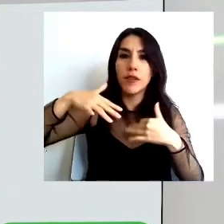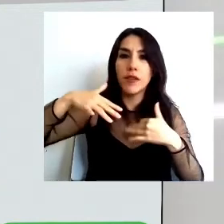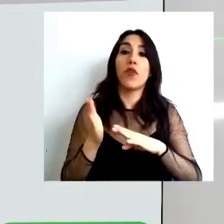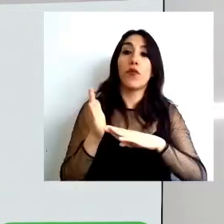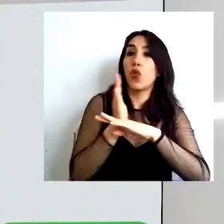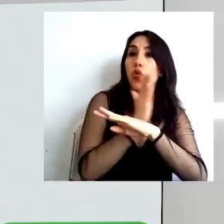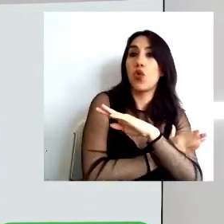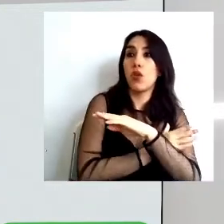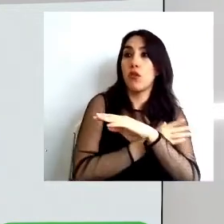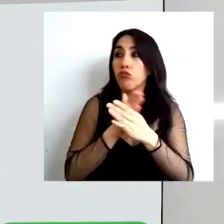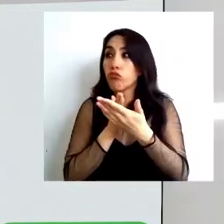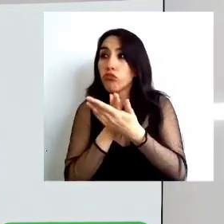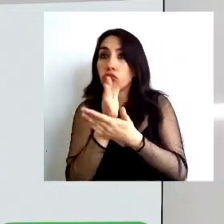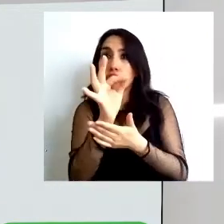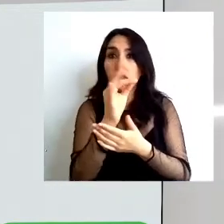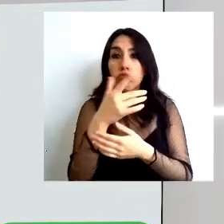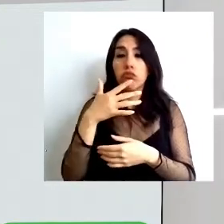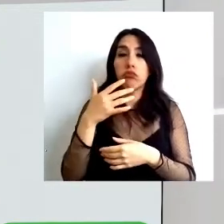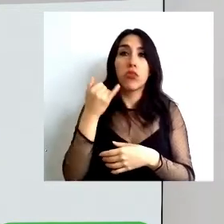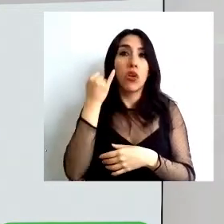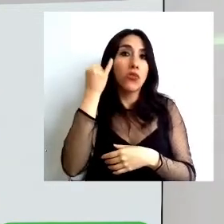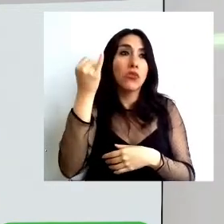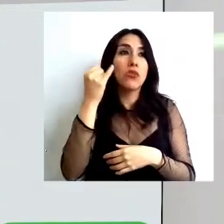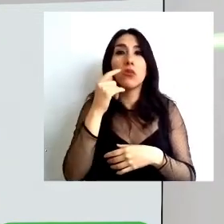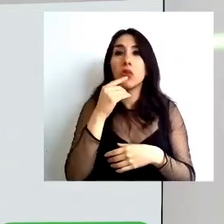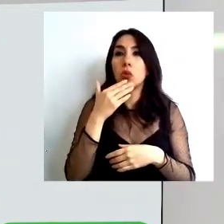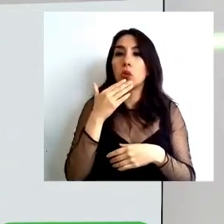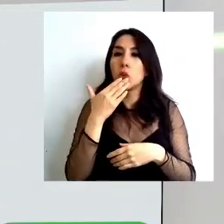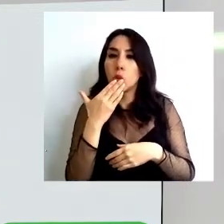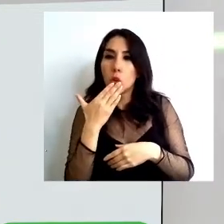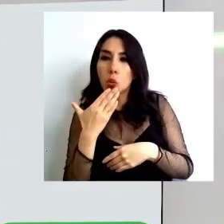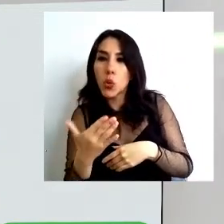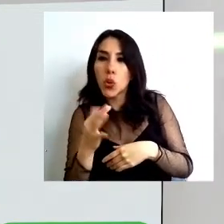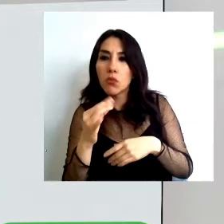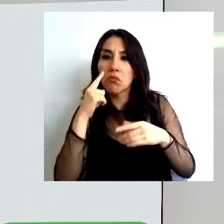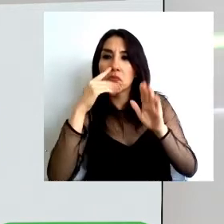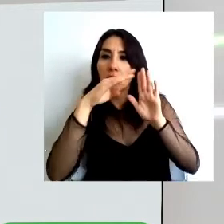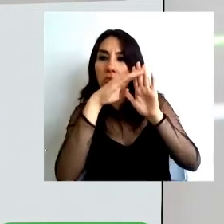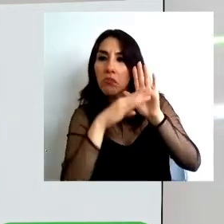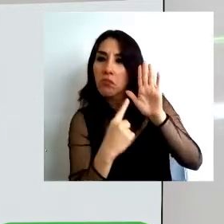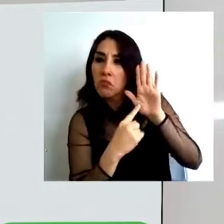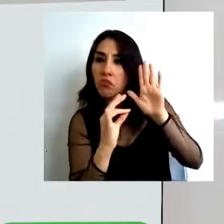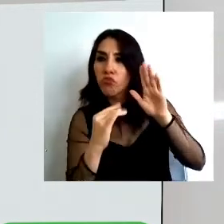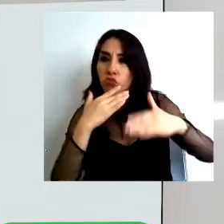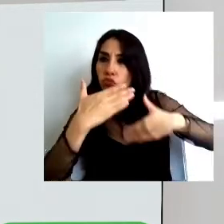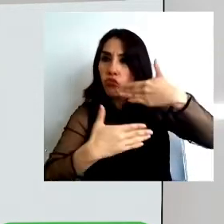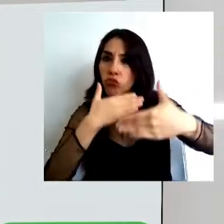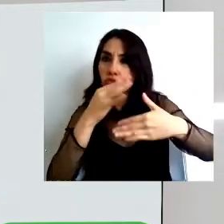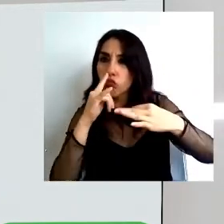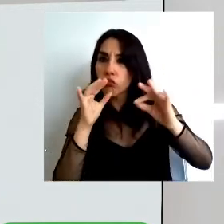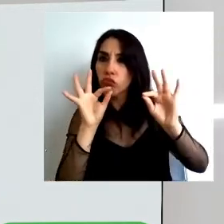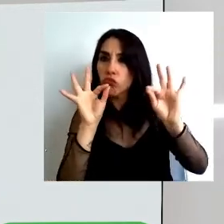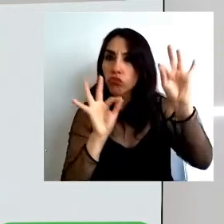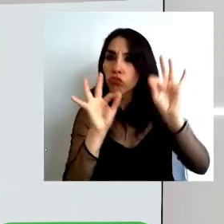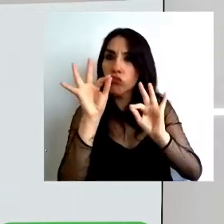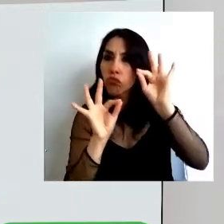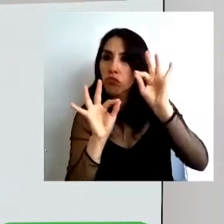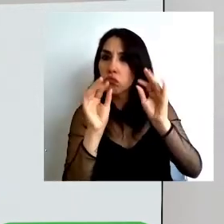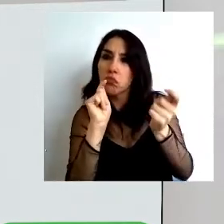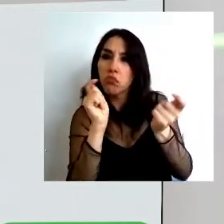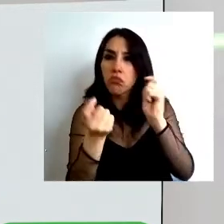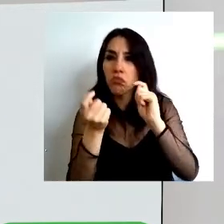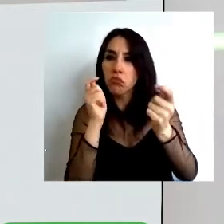evidence, impact metrics that show that your solution is indeed effective in your local